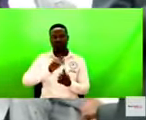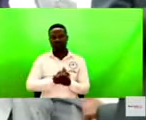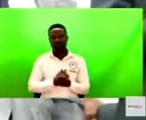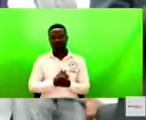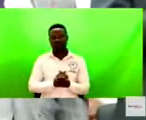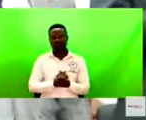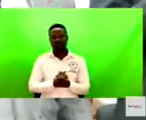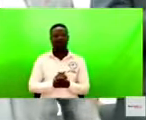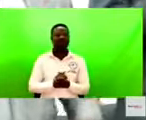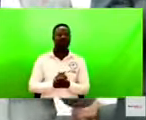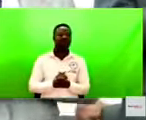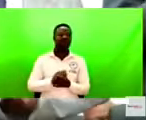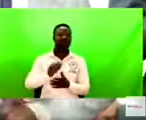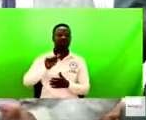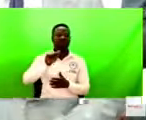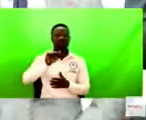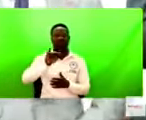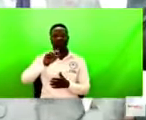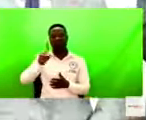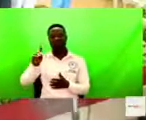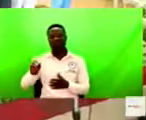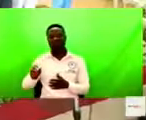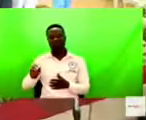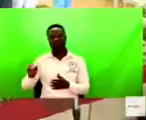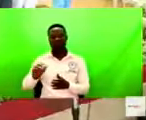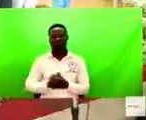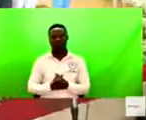Edu, hallelujah. And then